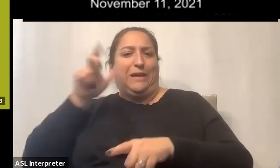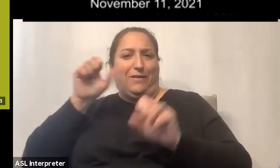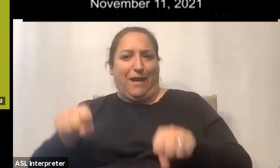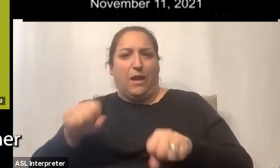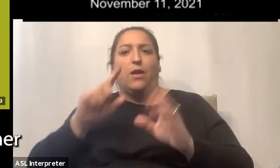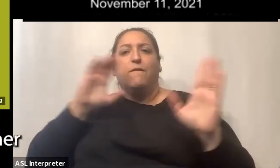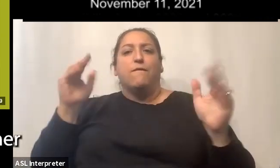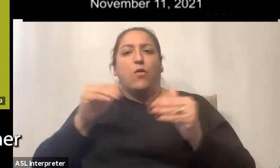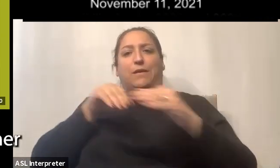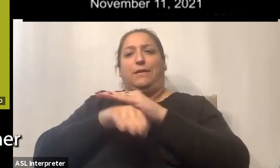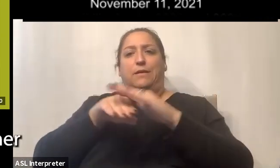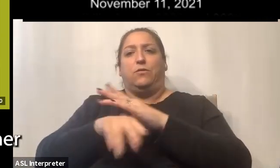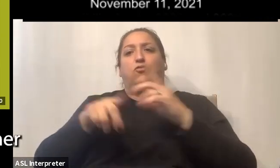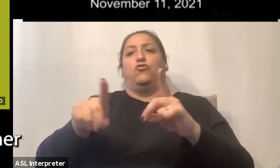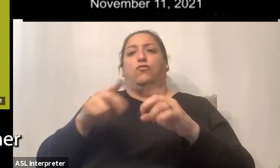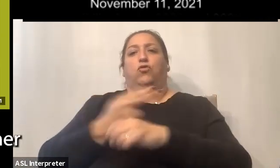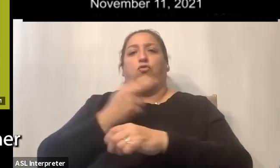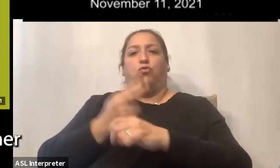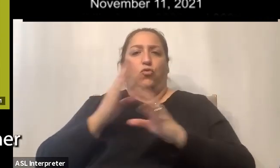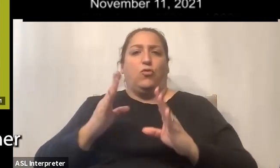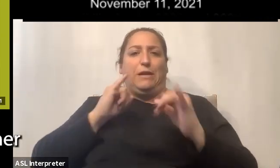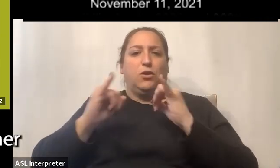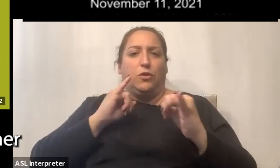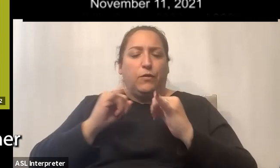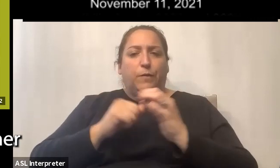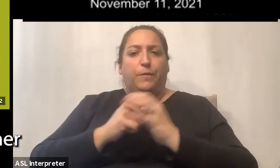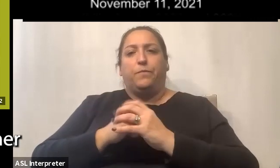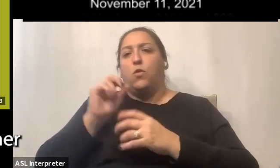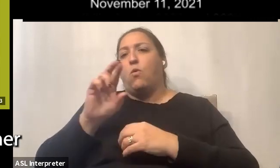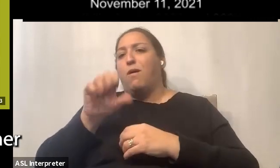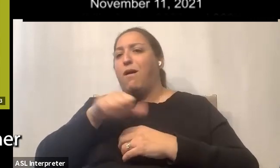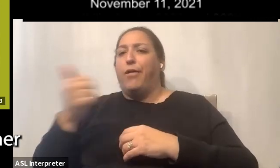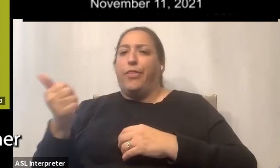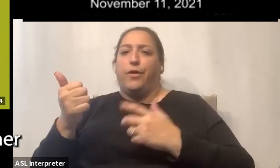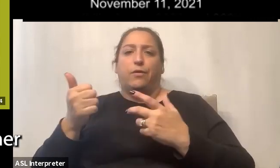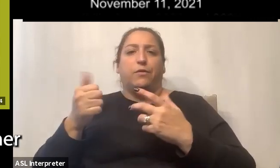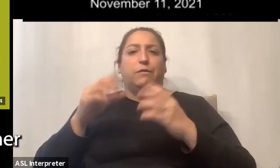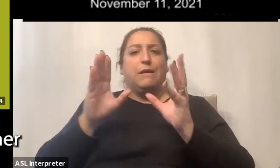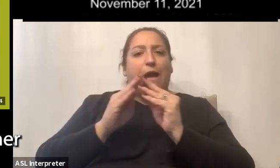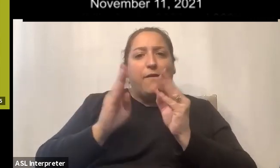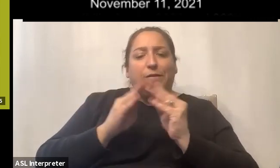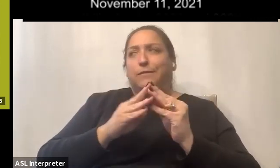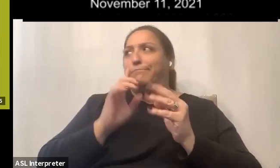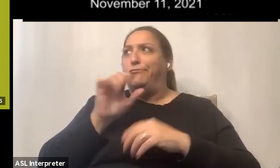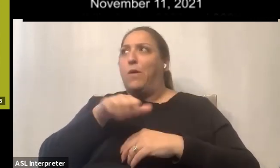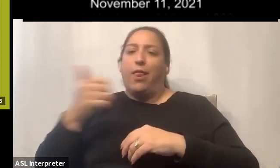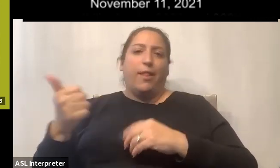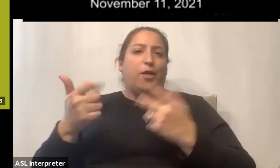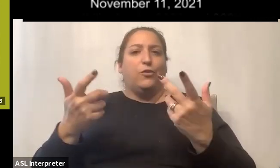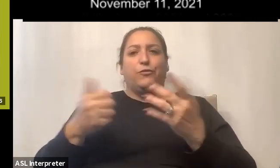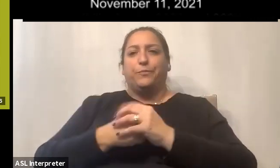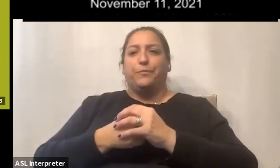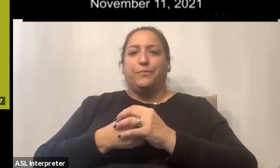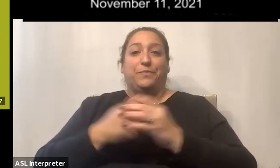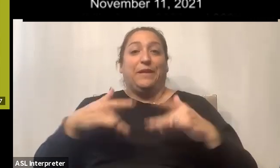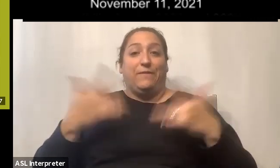on accessibility during other interviews or other conferences or any other